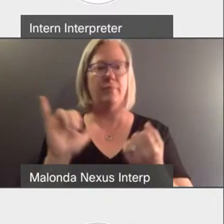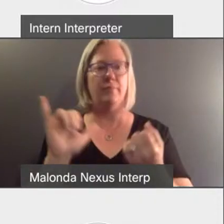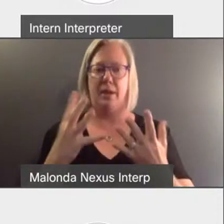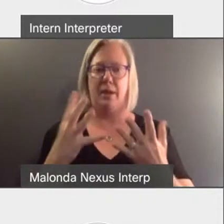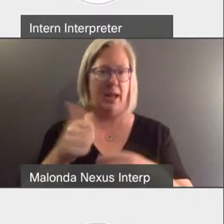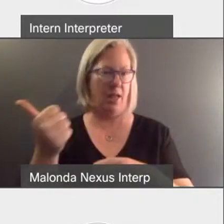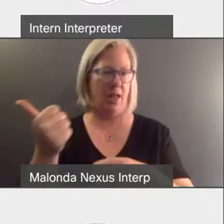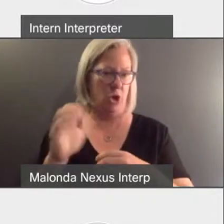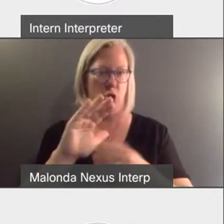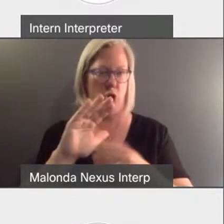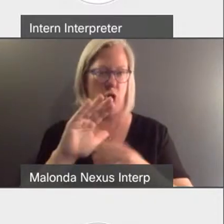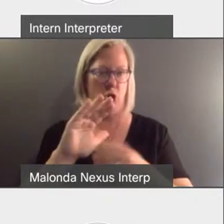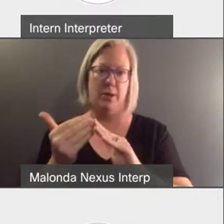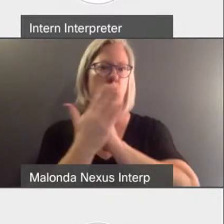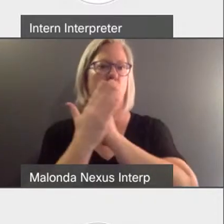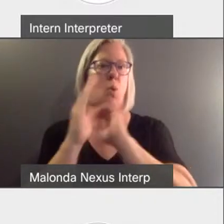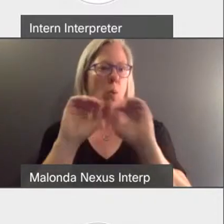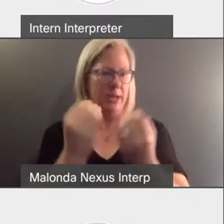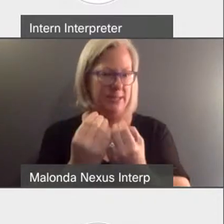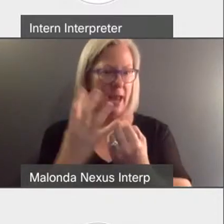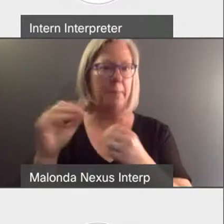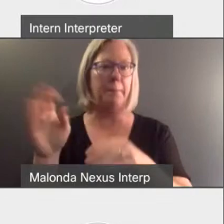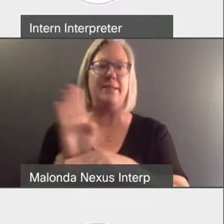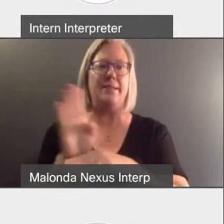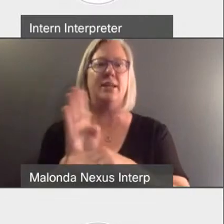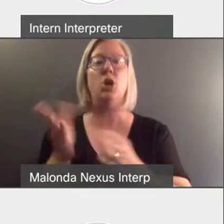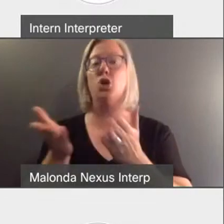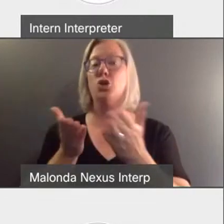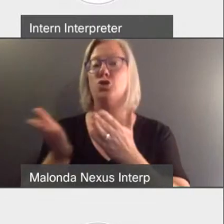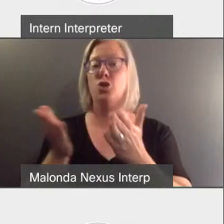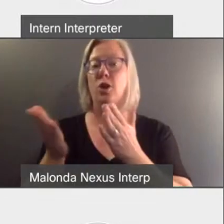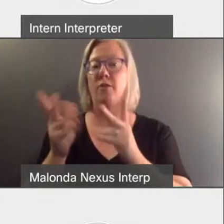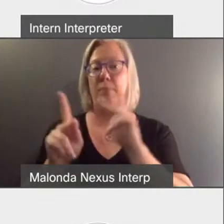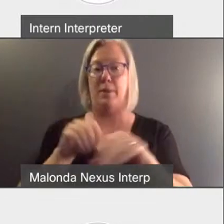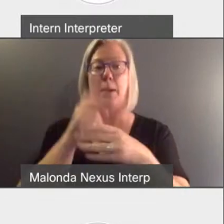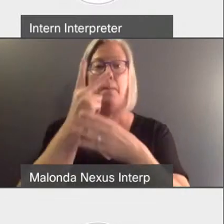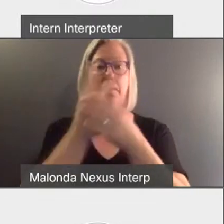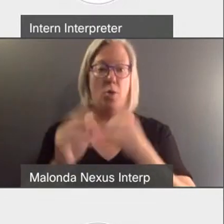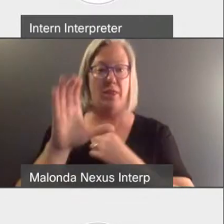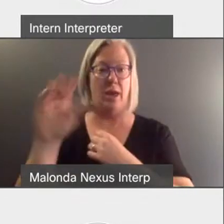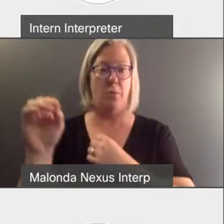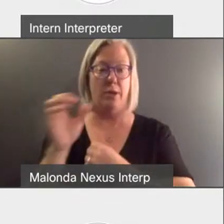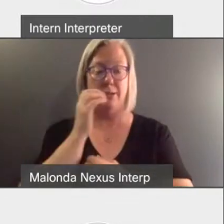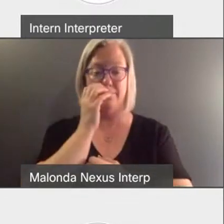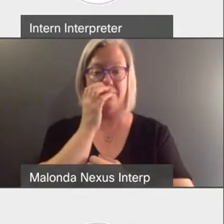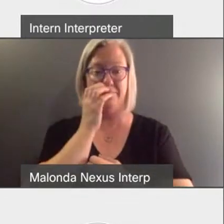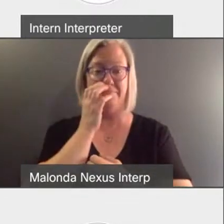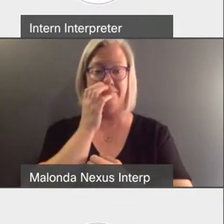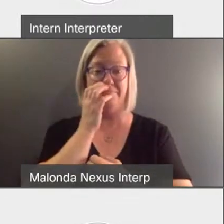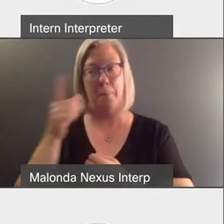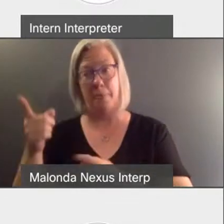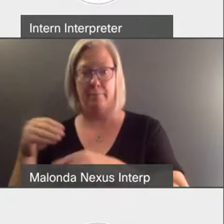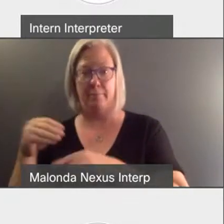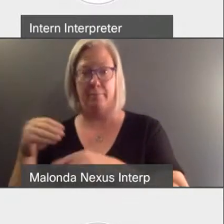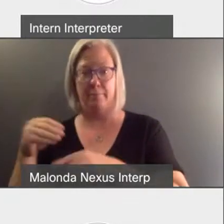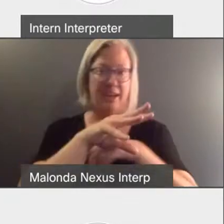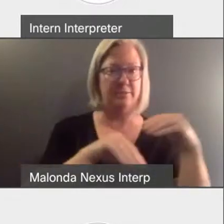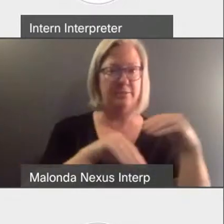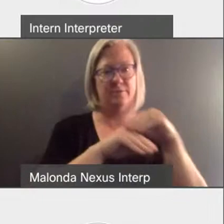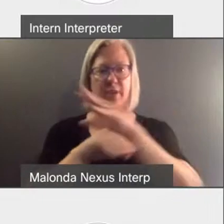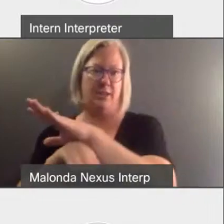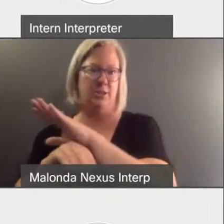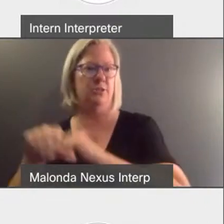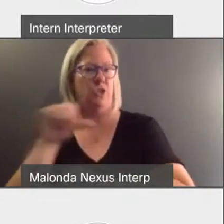community organizations and businesses, serves residents of both counties. What happens in one county greatly affects the other in myriad